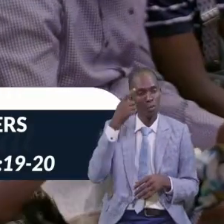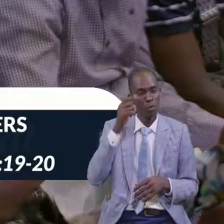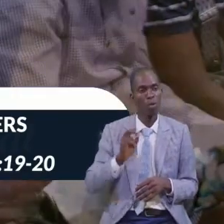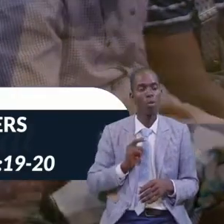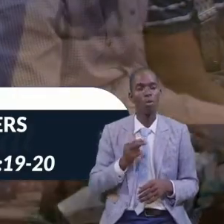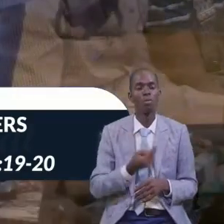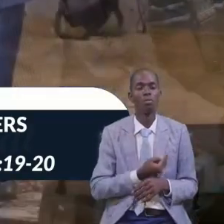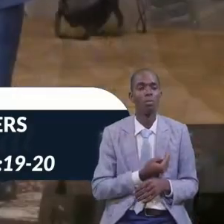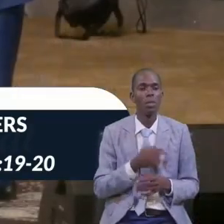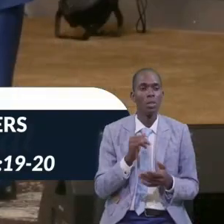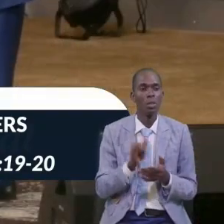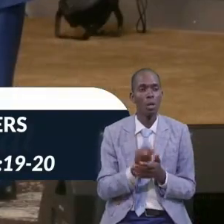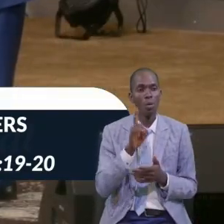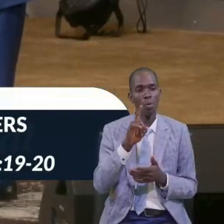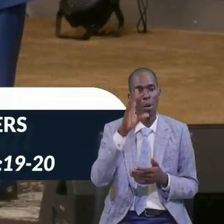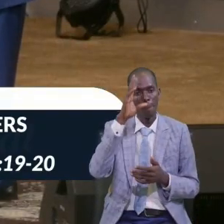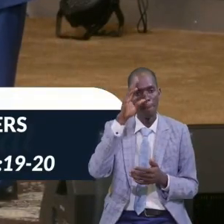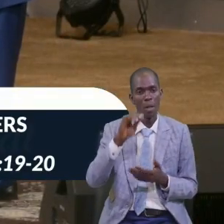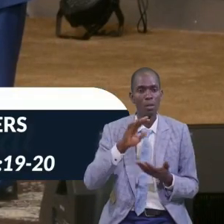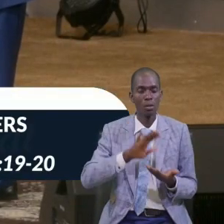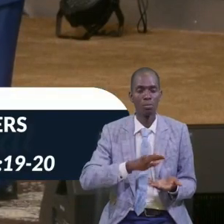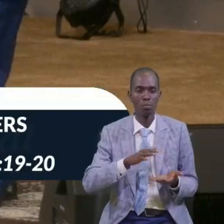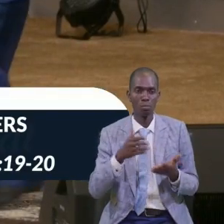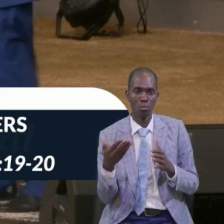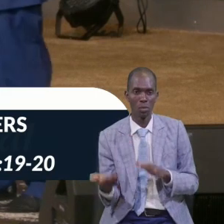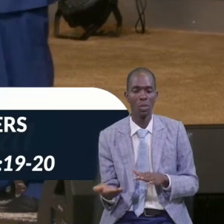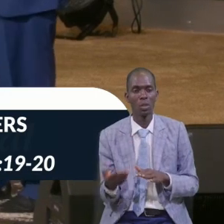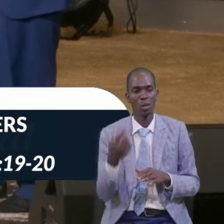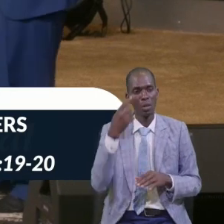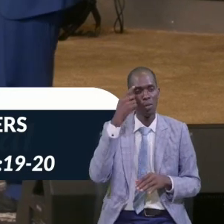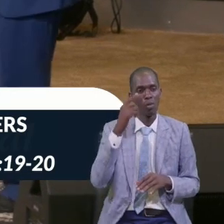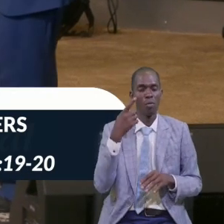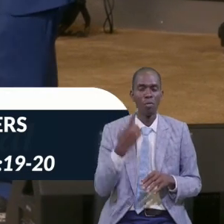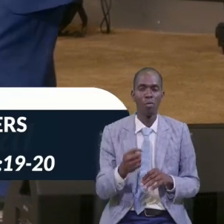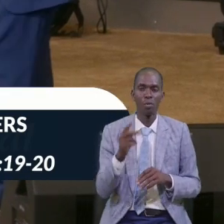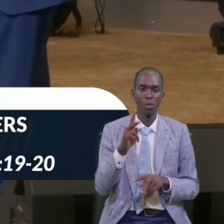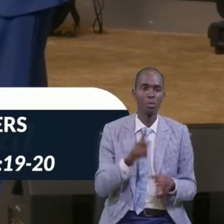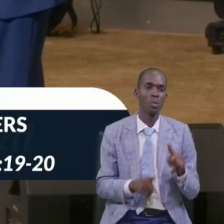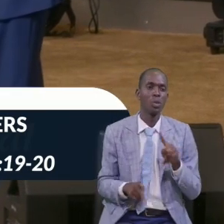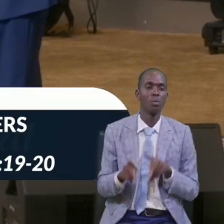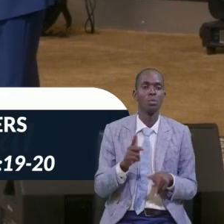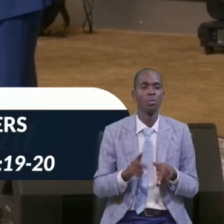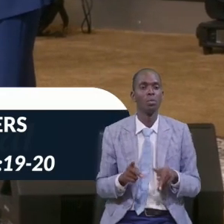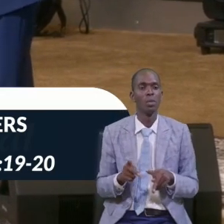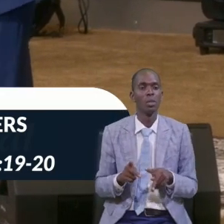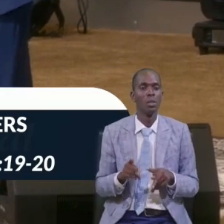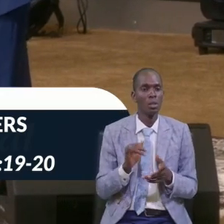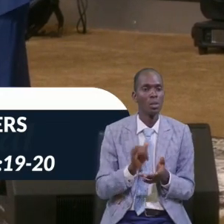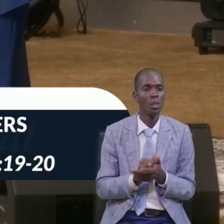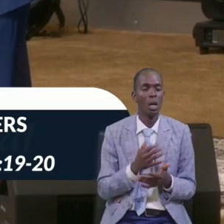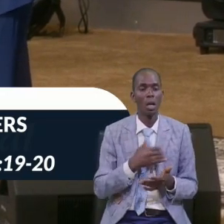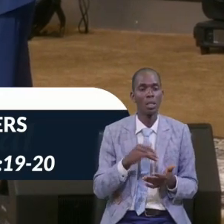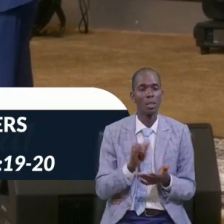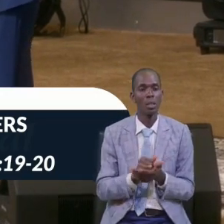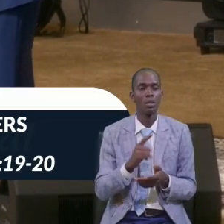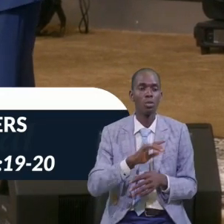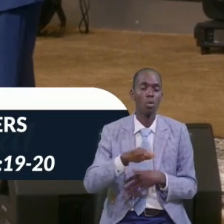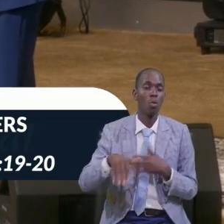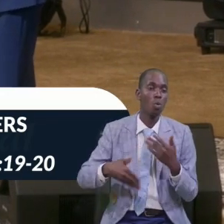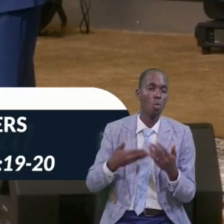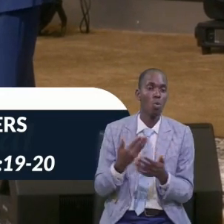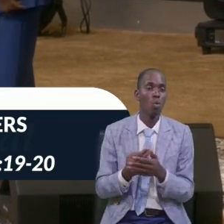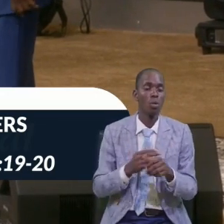for us that one man should die for the people, and that the